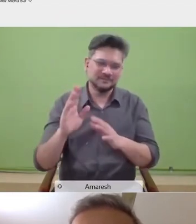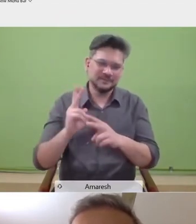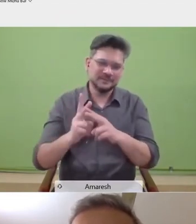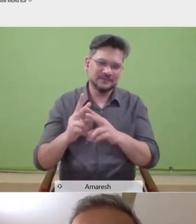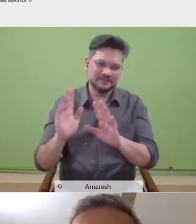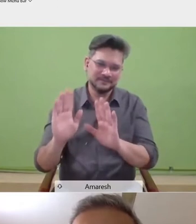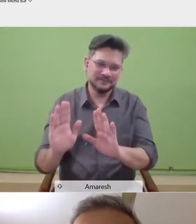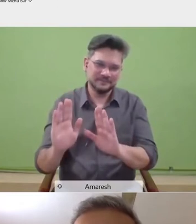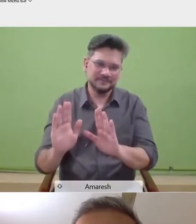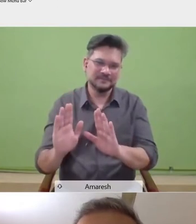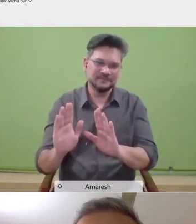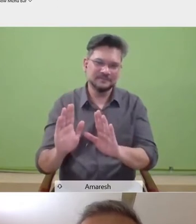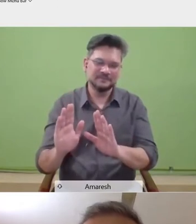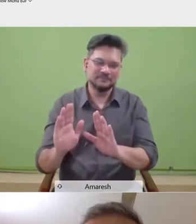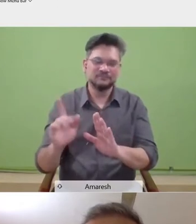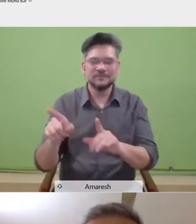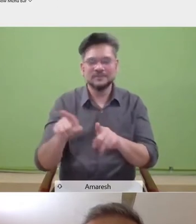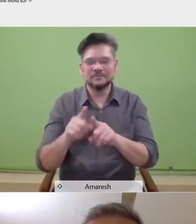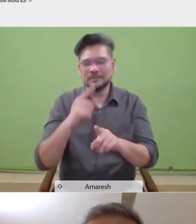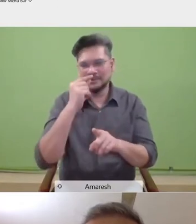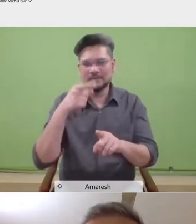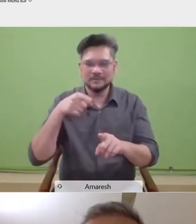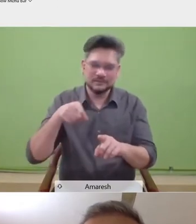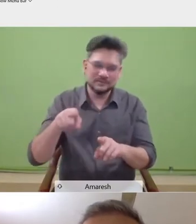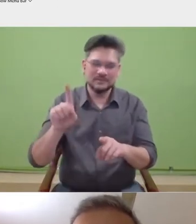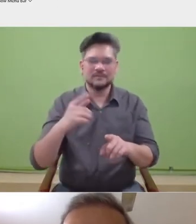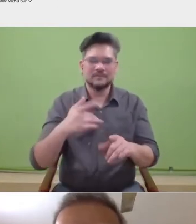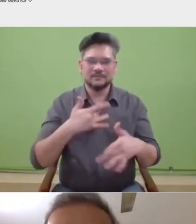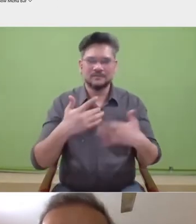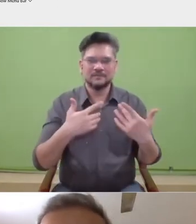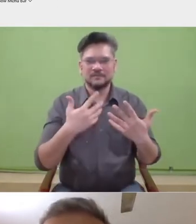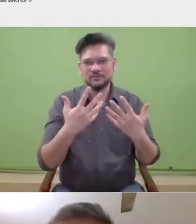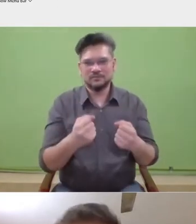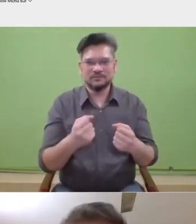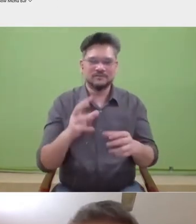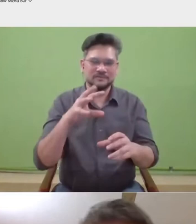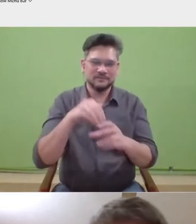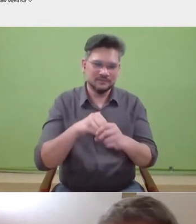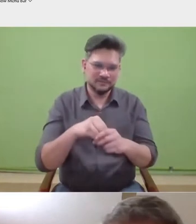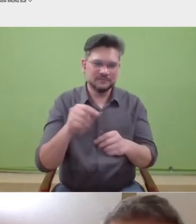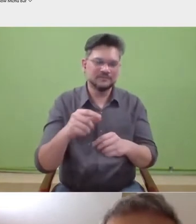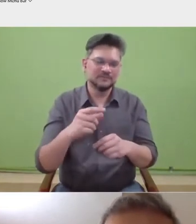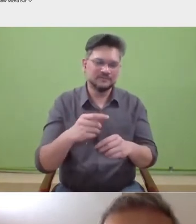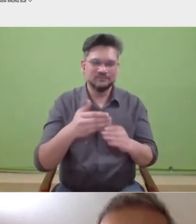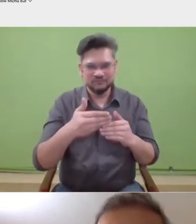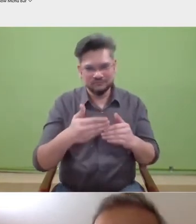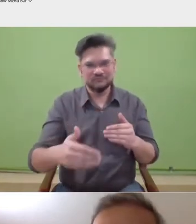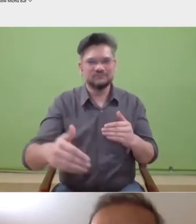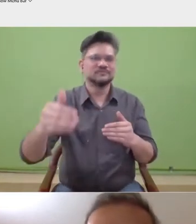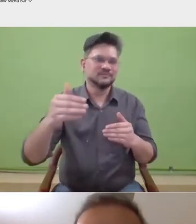uh accord she also uh stayed back i know and uh help us all to